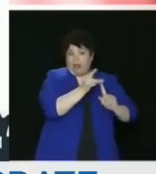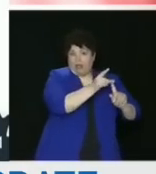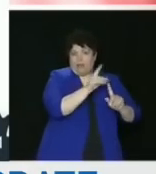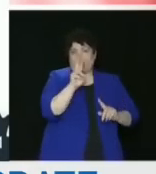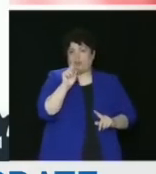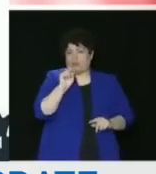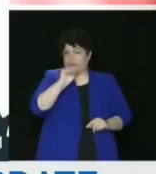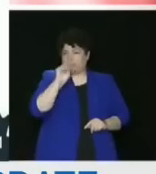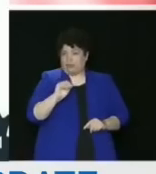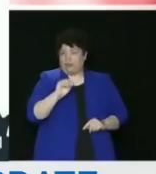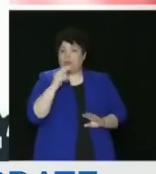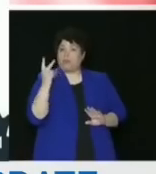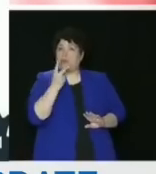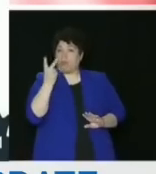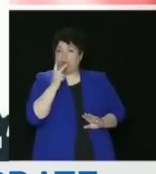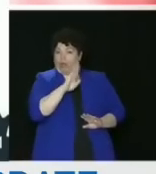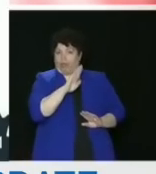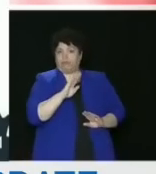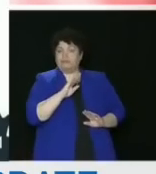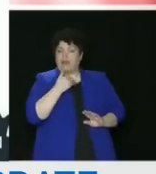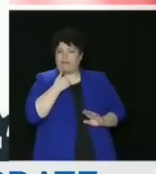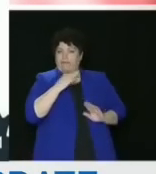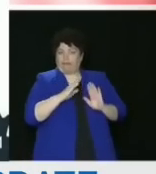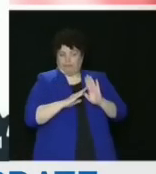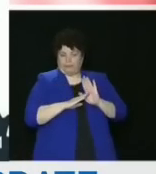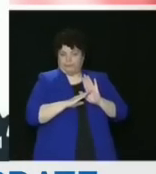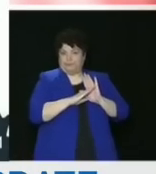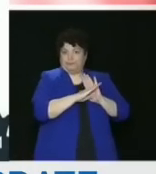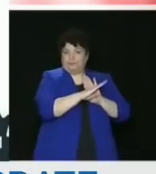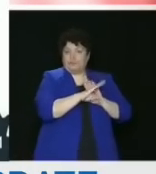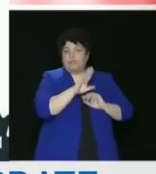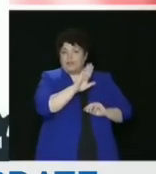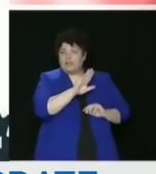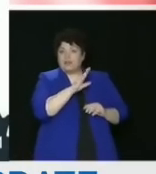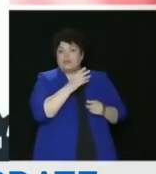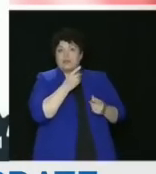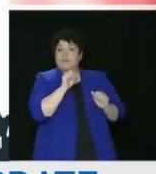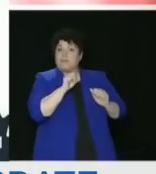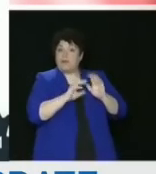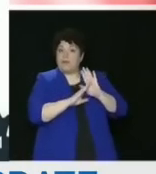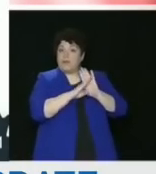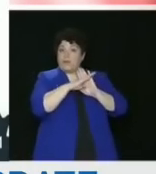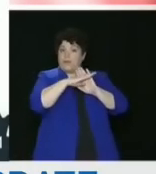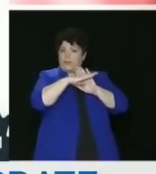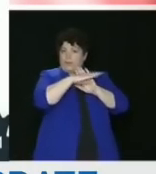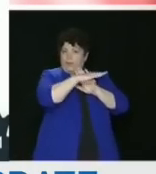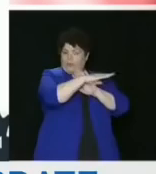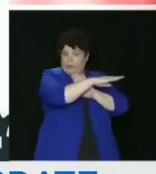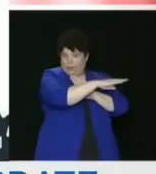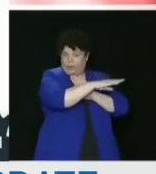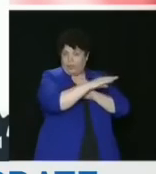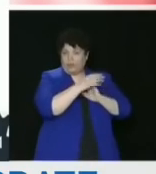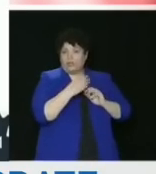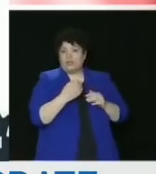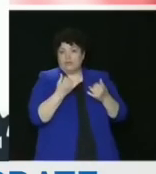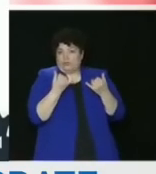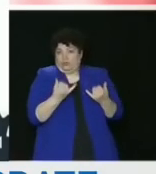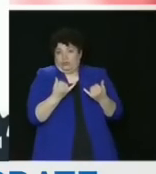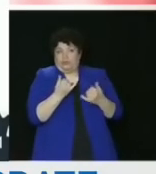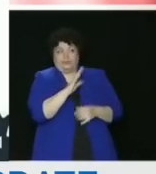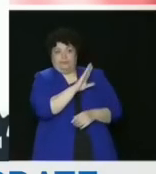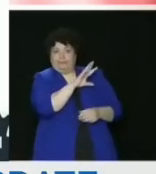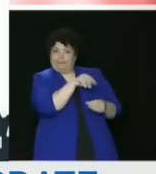30%, the purple line, the epidemic is forecast to plateau at the current elevated level of